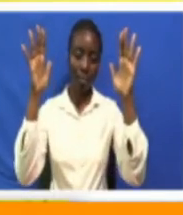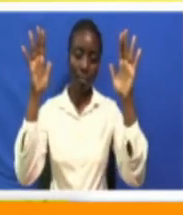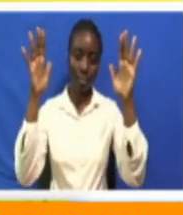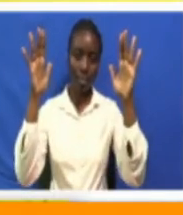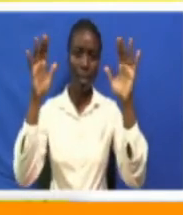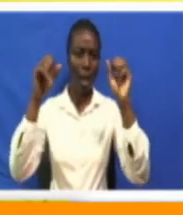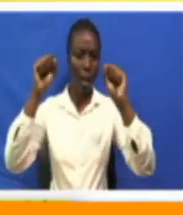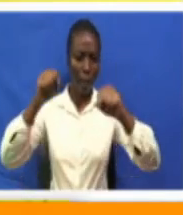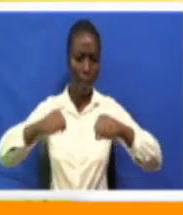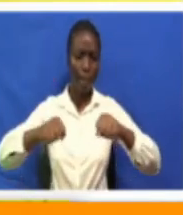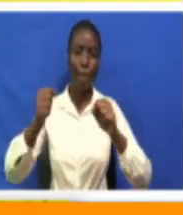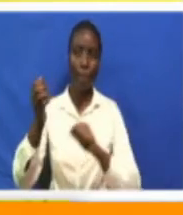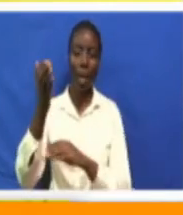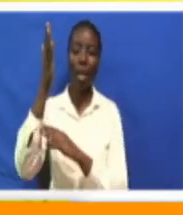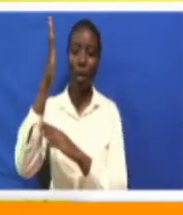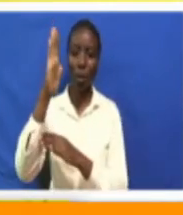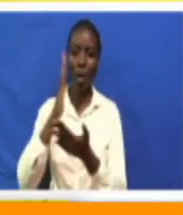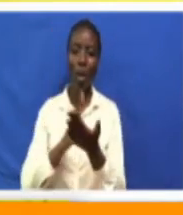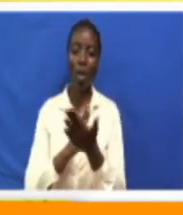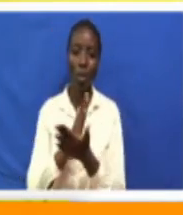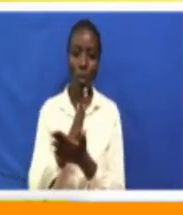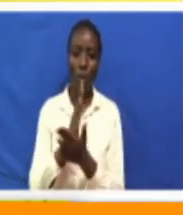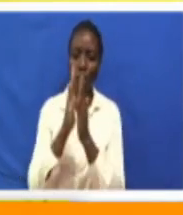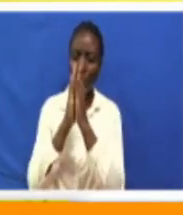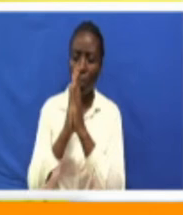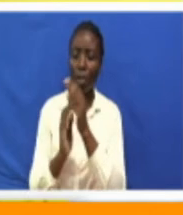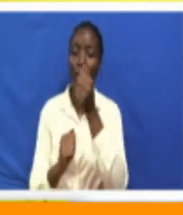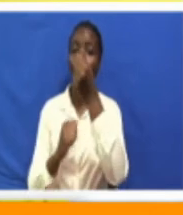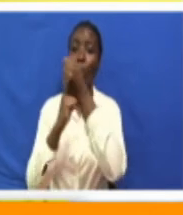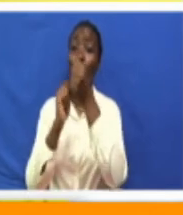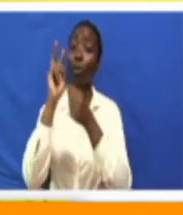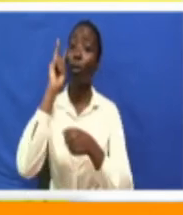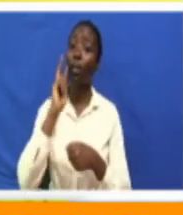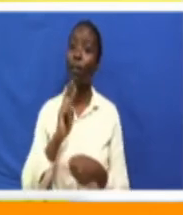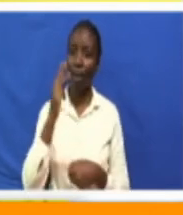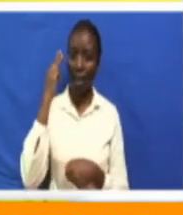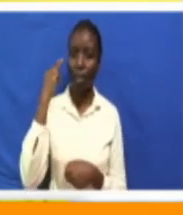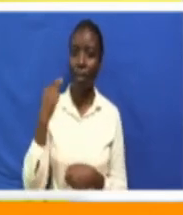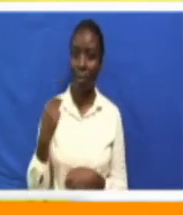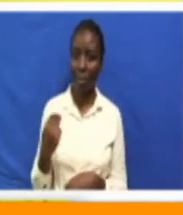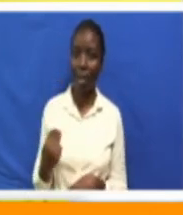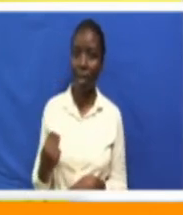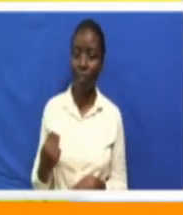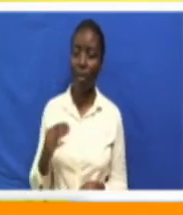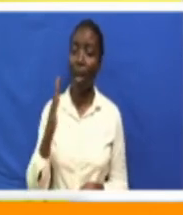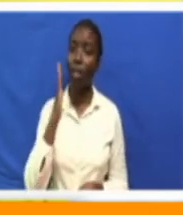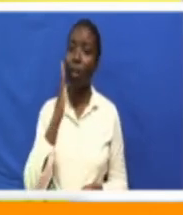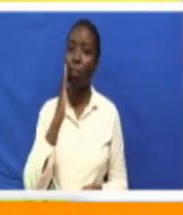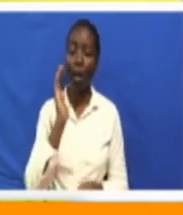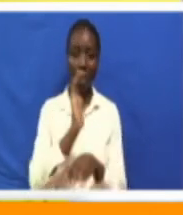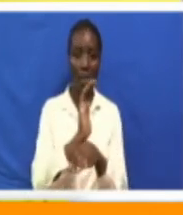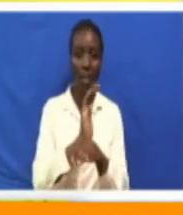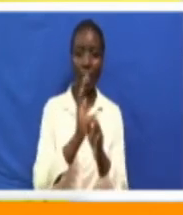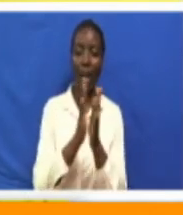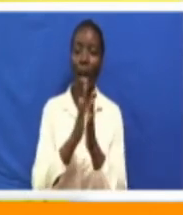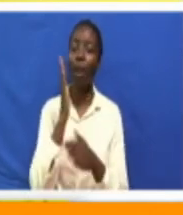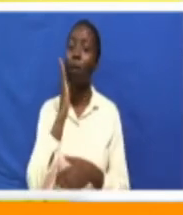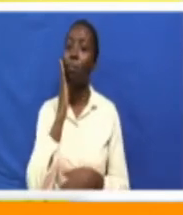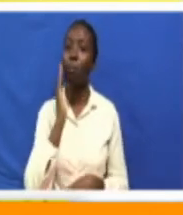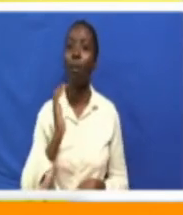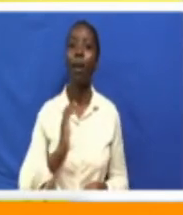may God through the intercession of the Blessed Virgin Mary the mother of the church and our